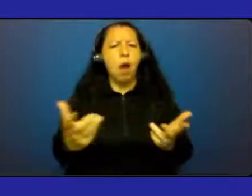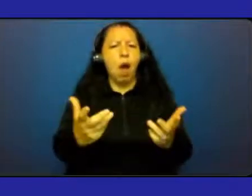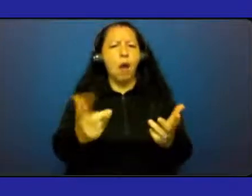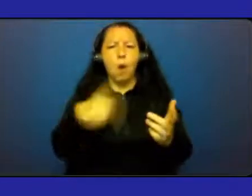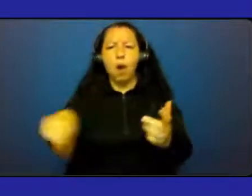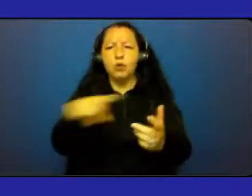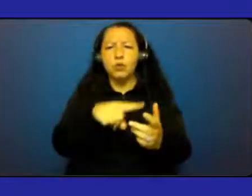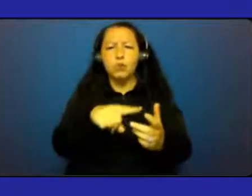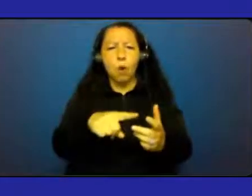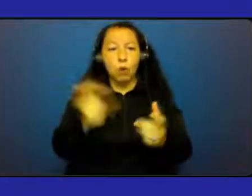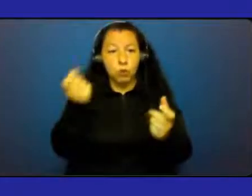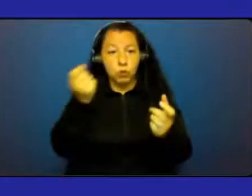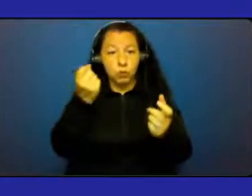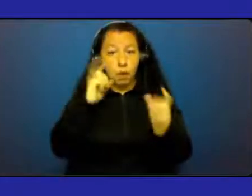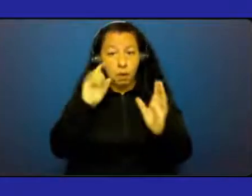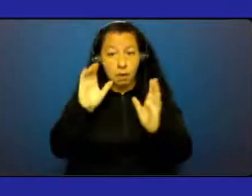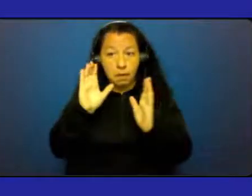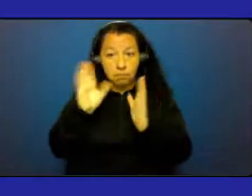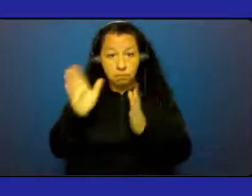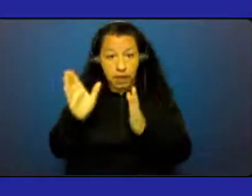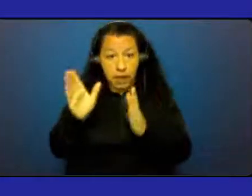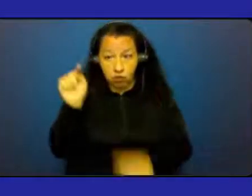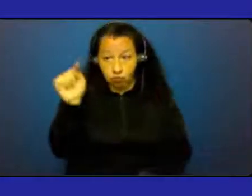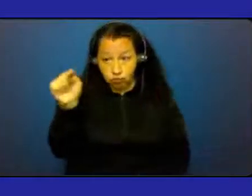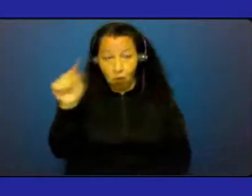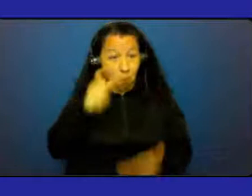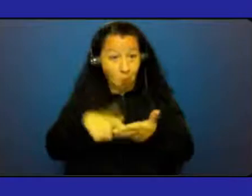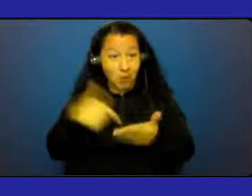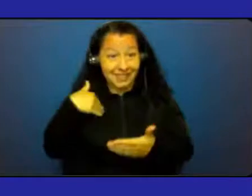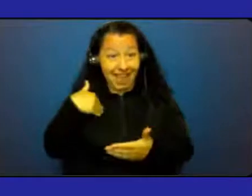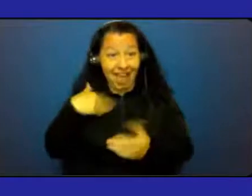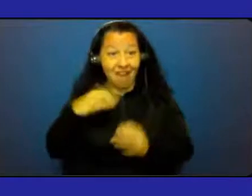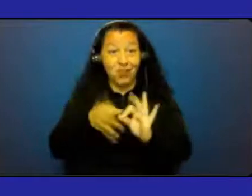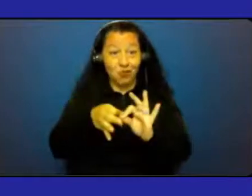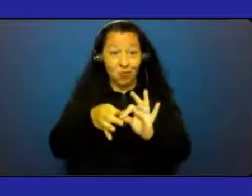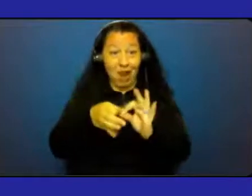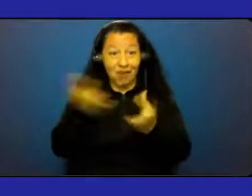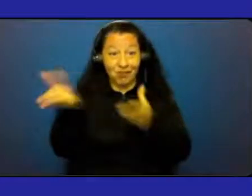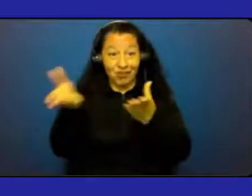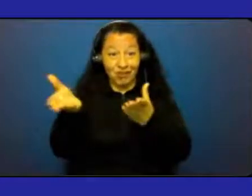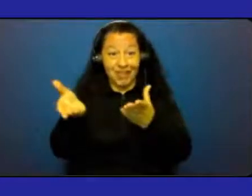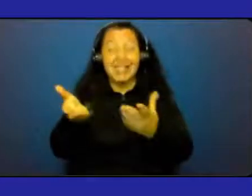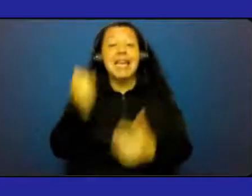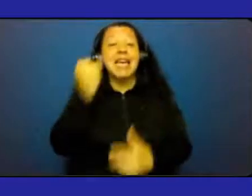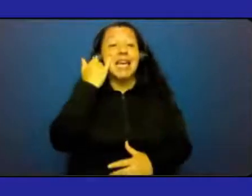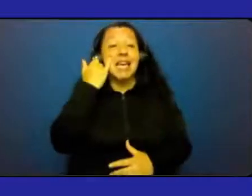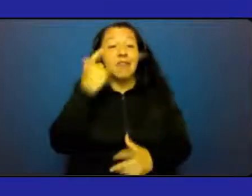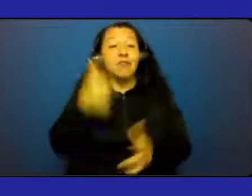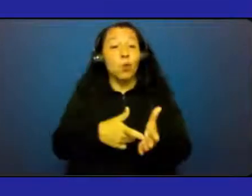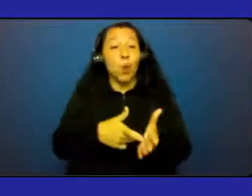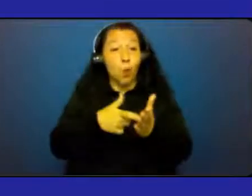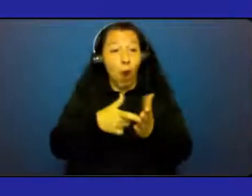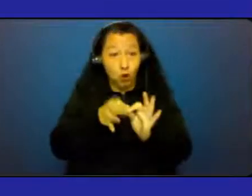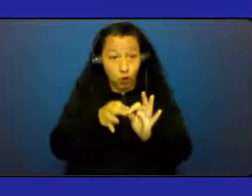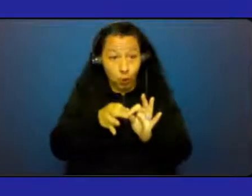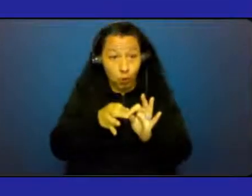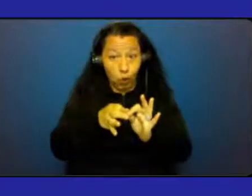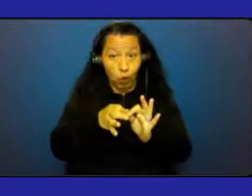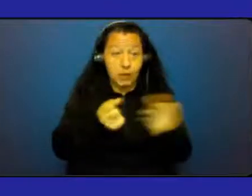we do have interpretation services. If you require these services, please call